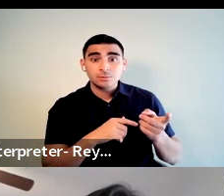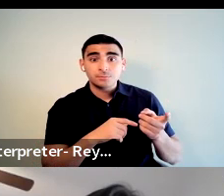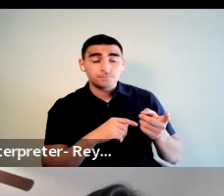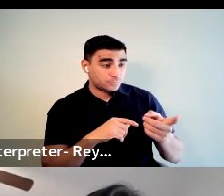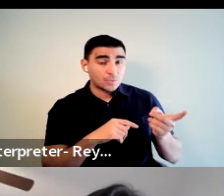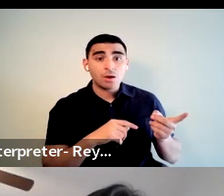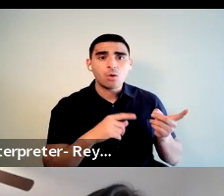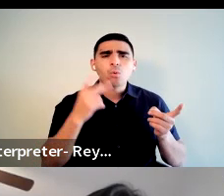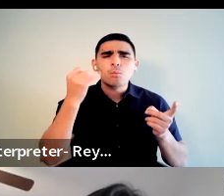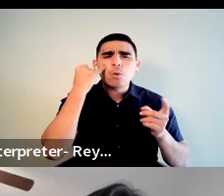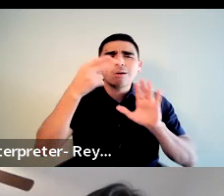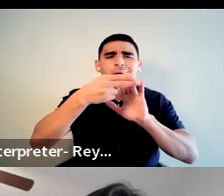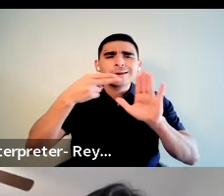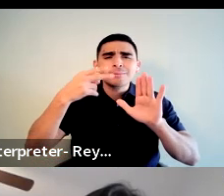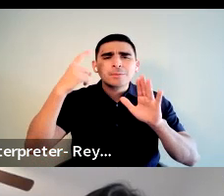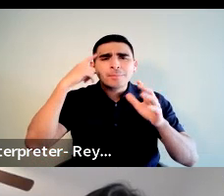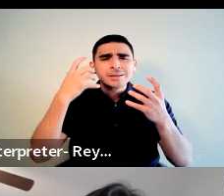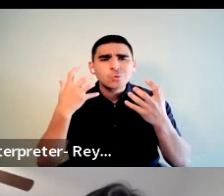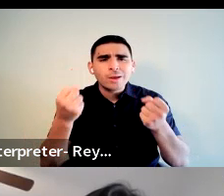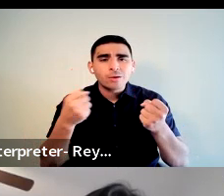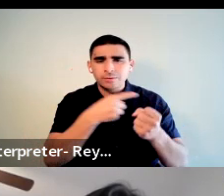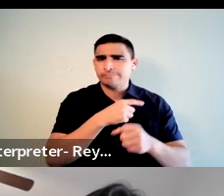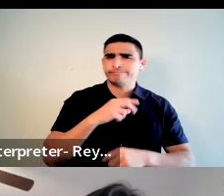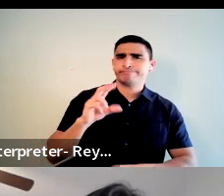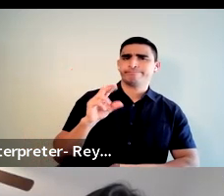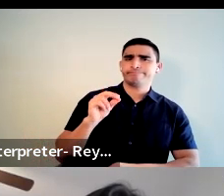health, but so it's designing something that is more